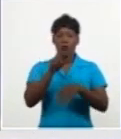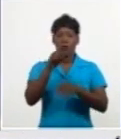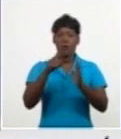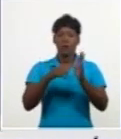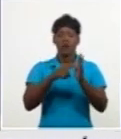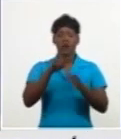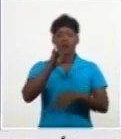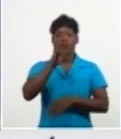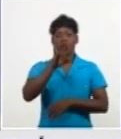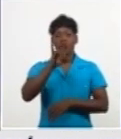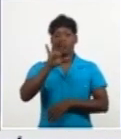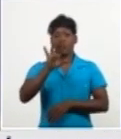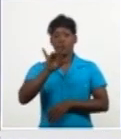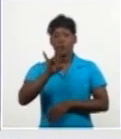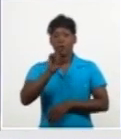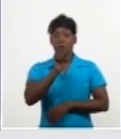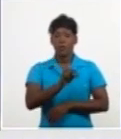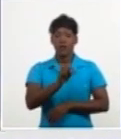That is